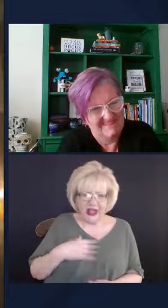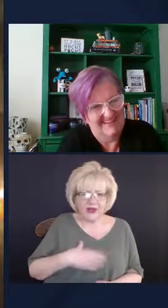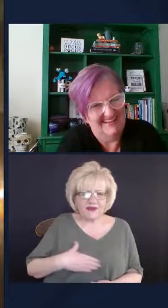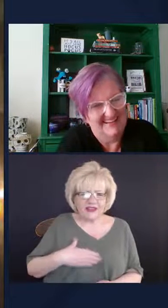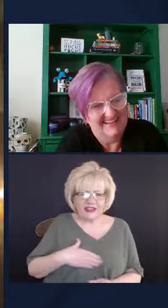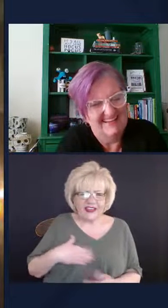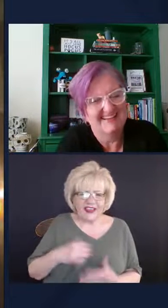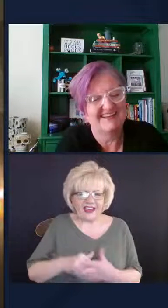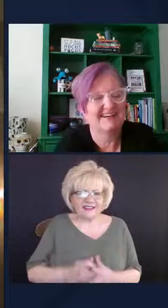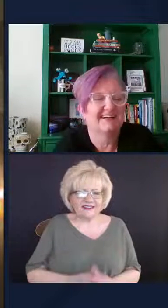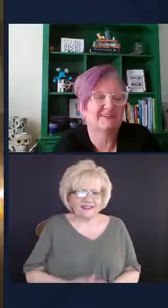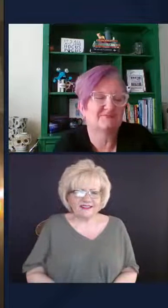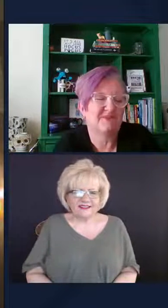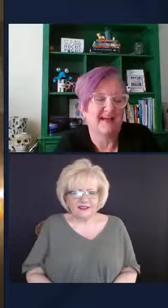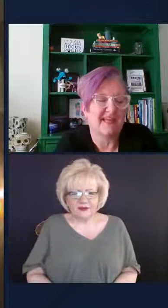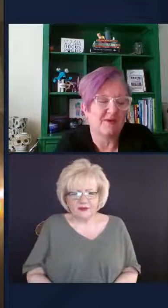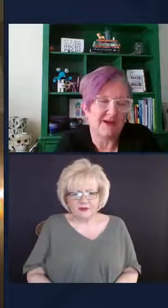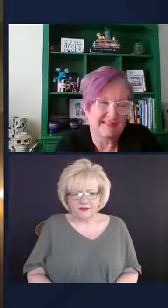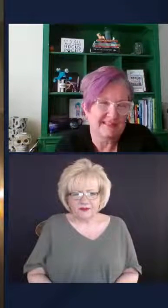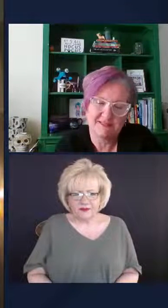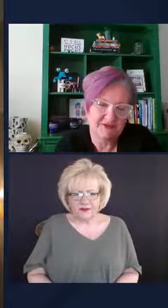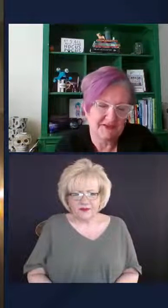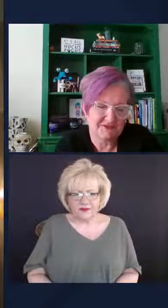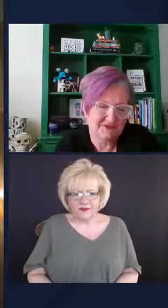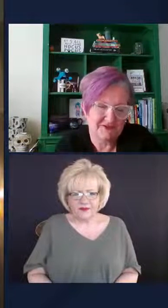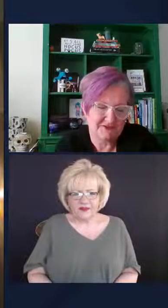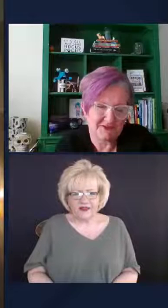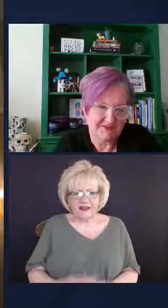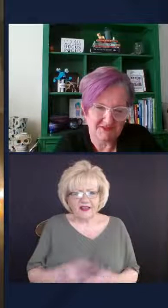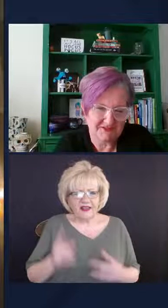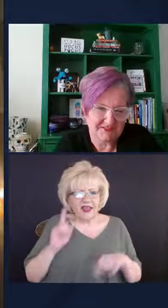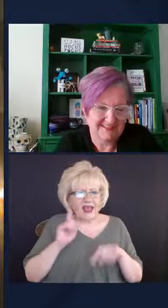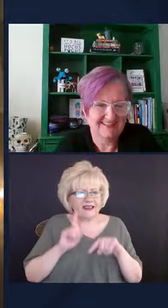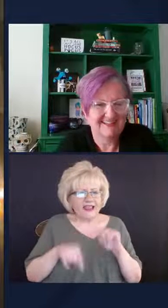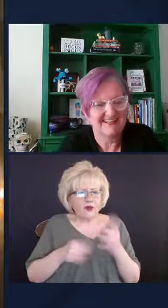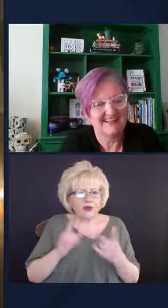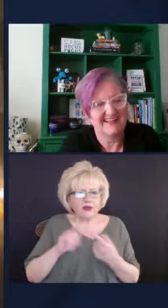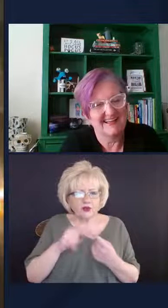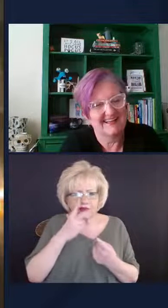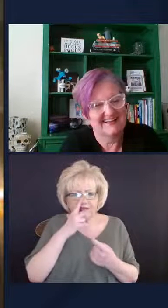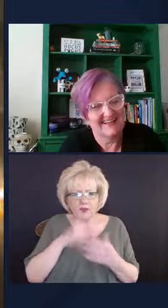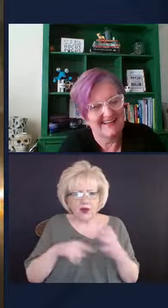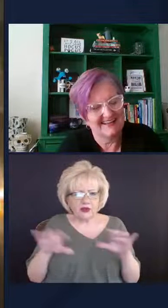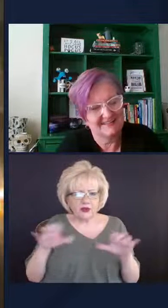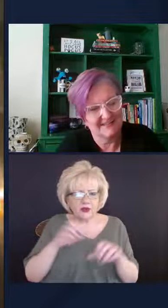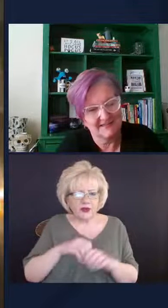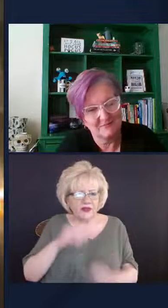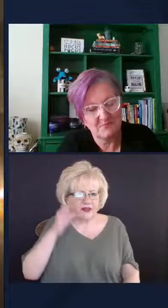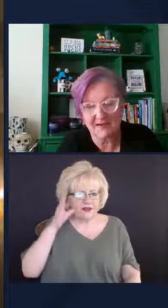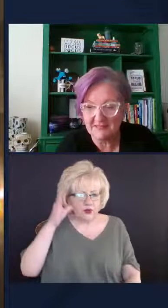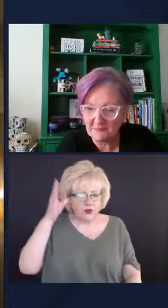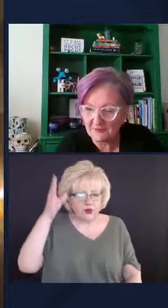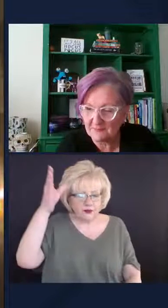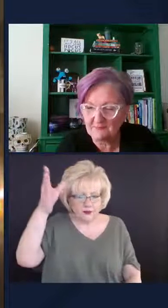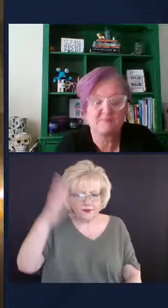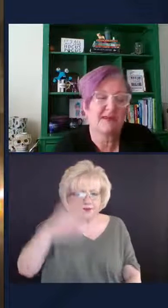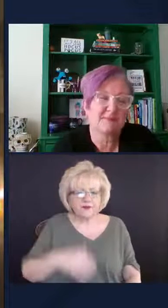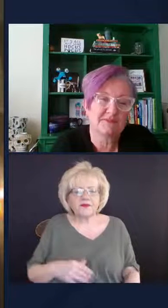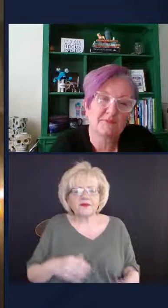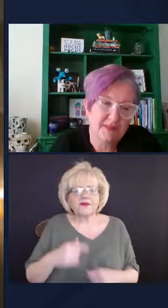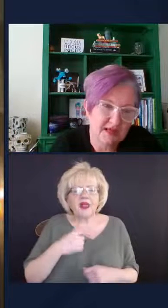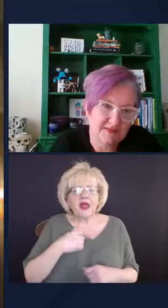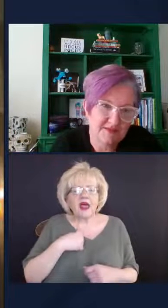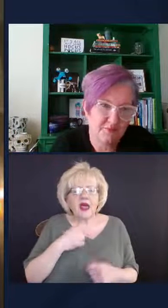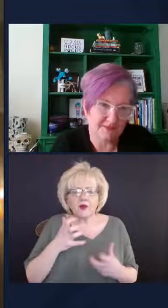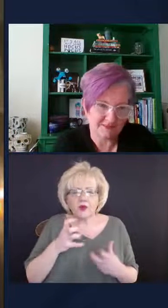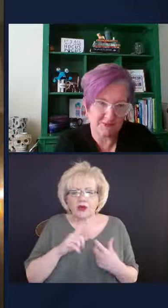it. I can't wait to see what you do in the future. Oh, And but I did want to be able